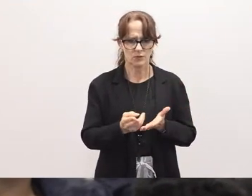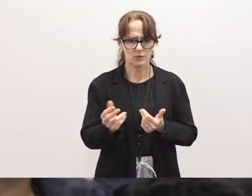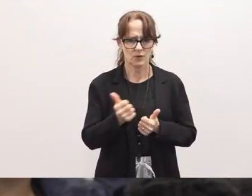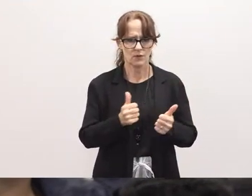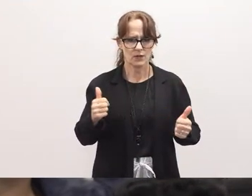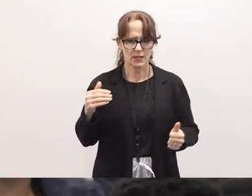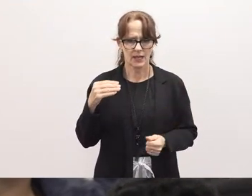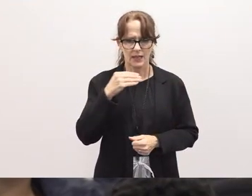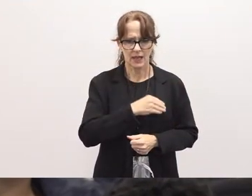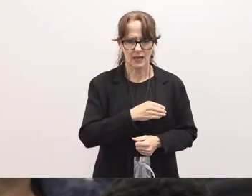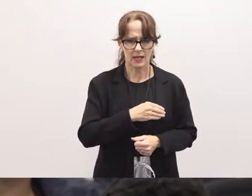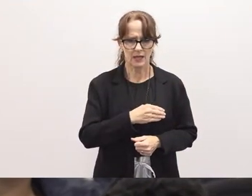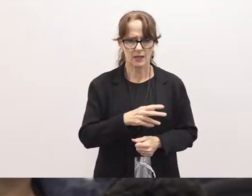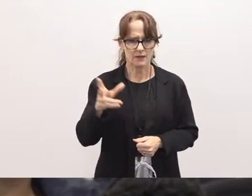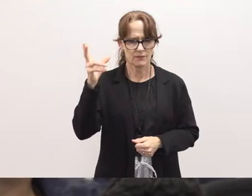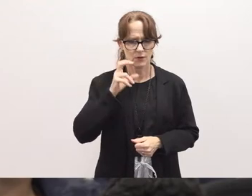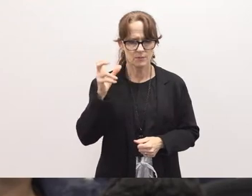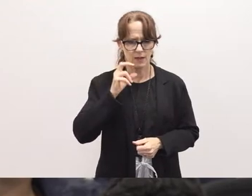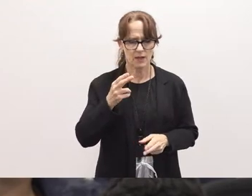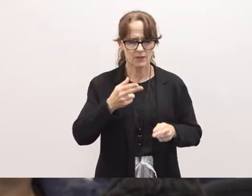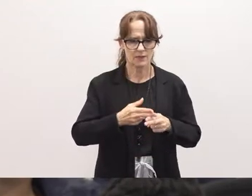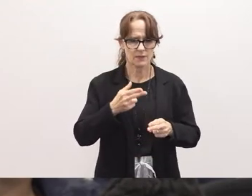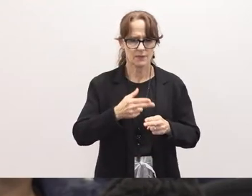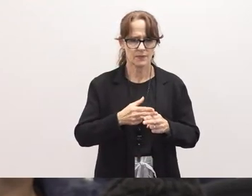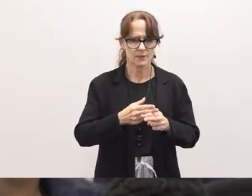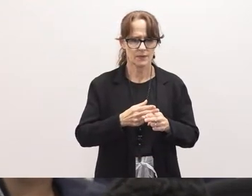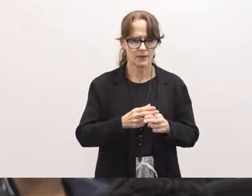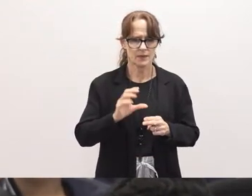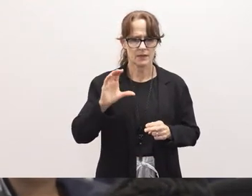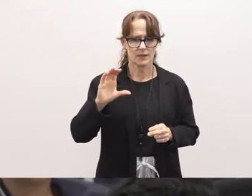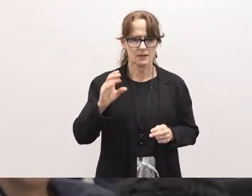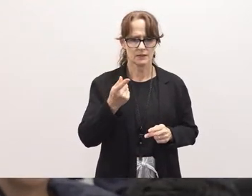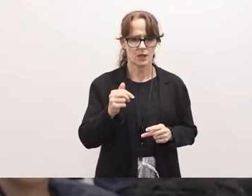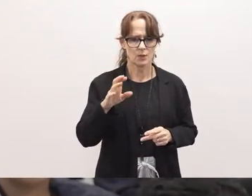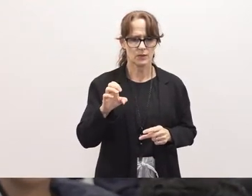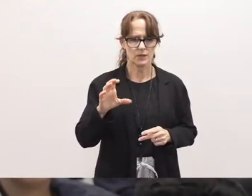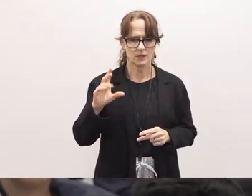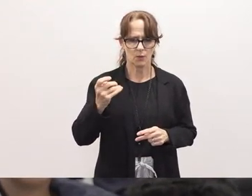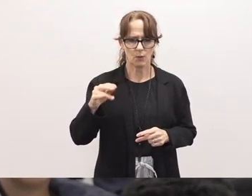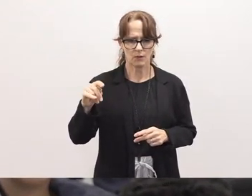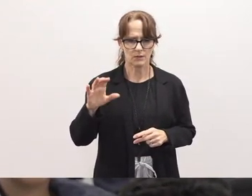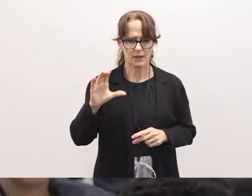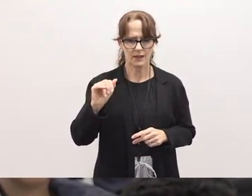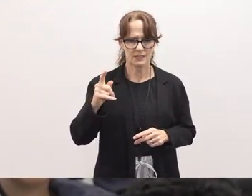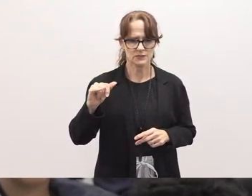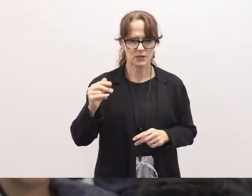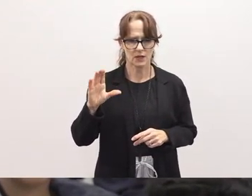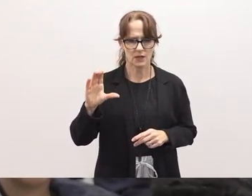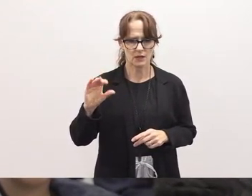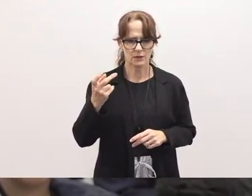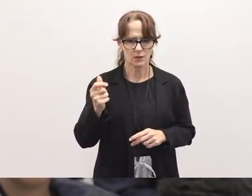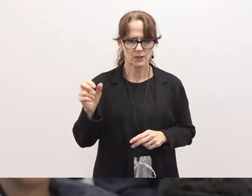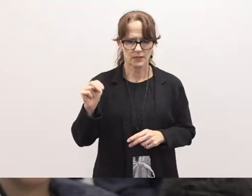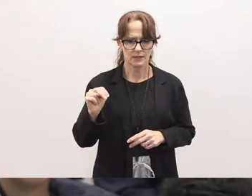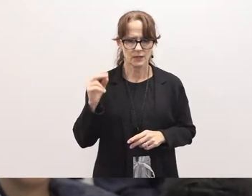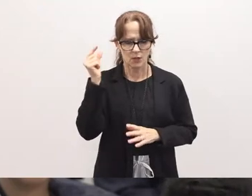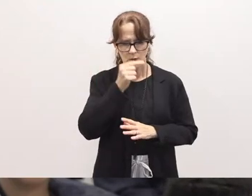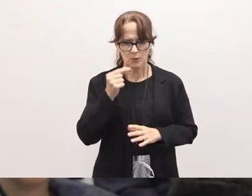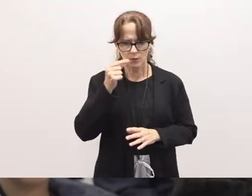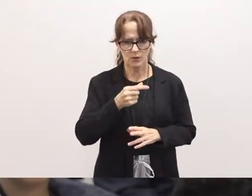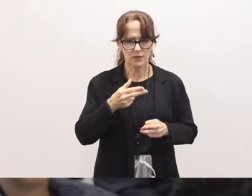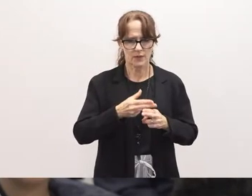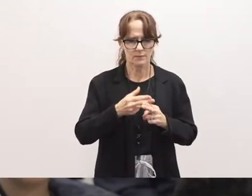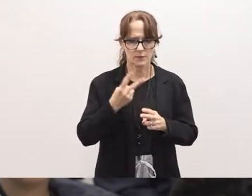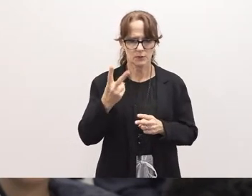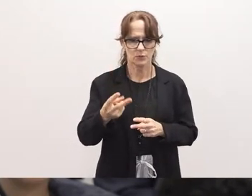lying. Have you heard about the names of Chloe Cole or Alicia Conan? Google their names. They're two girls